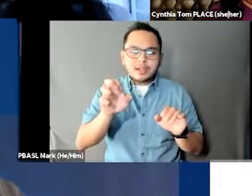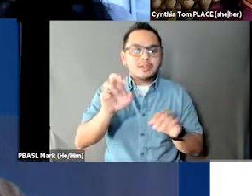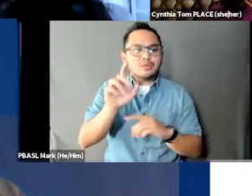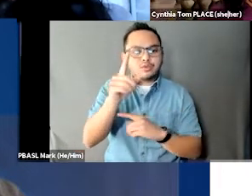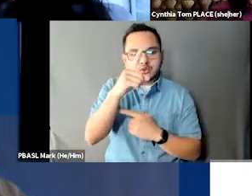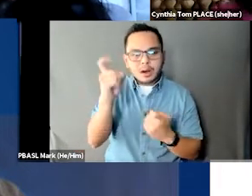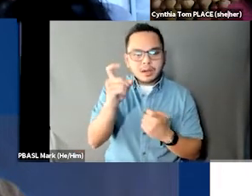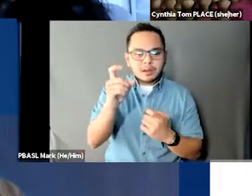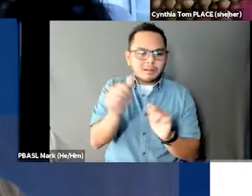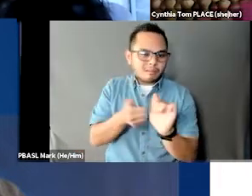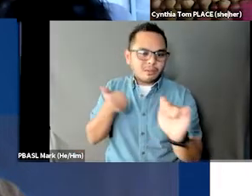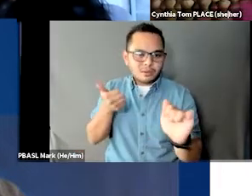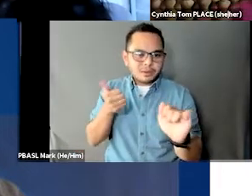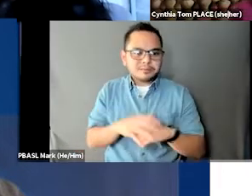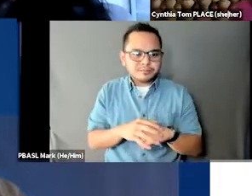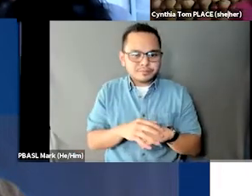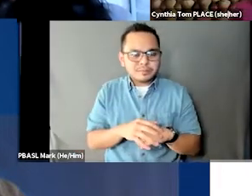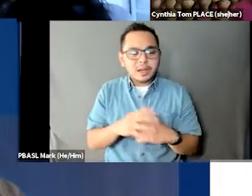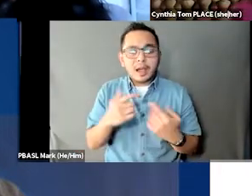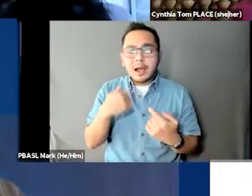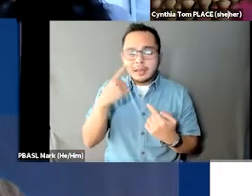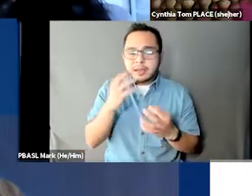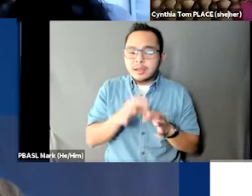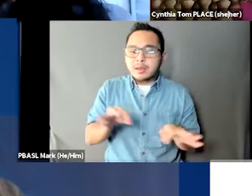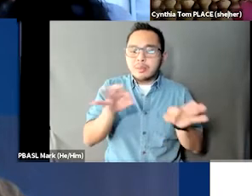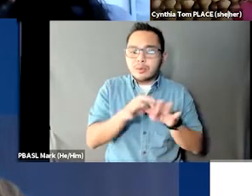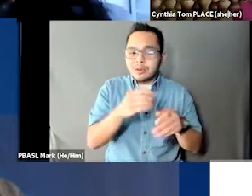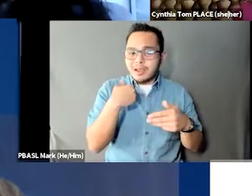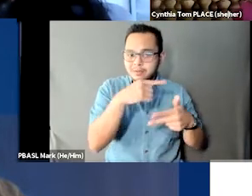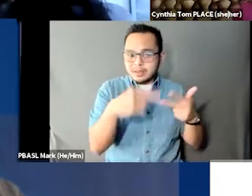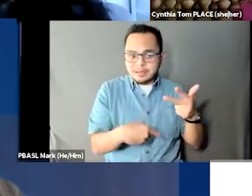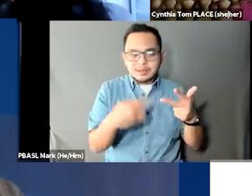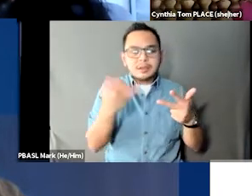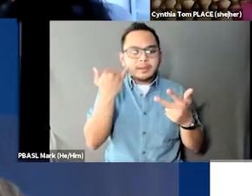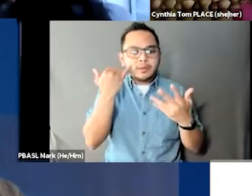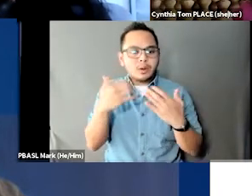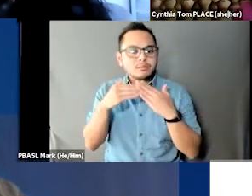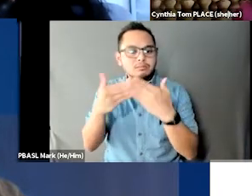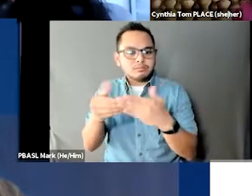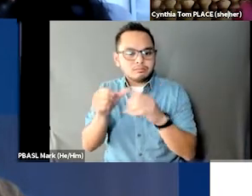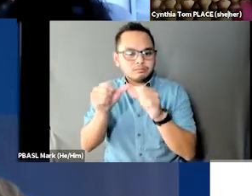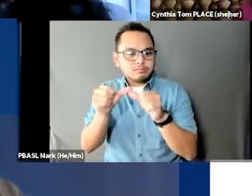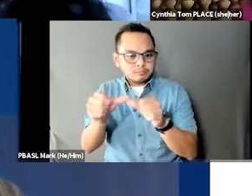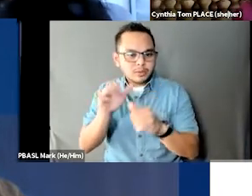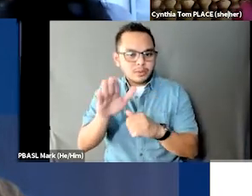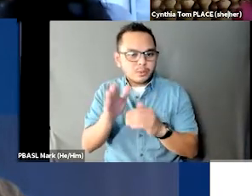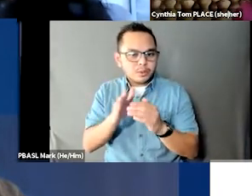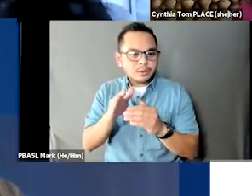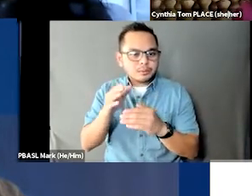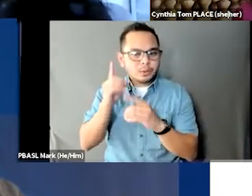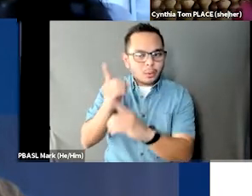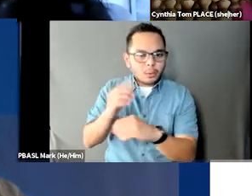say you do trauma-informed work if this is not central to your efforts. And to be trauma informed, we need